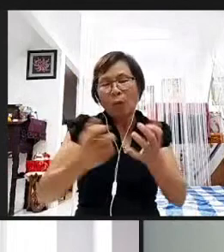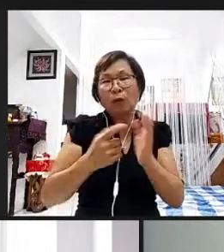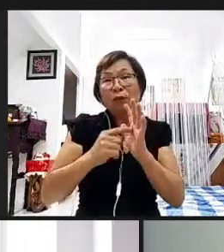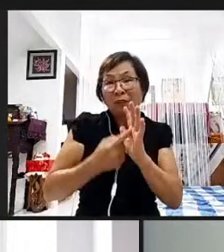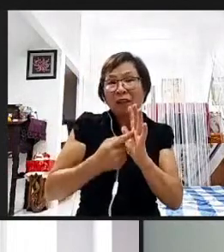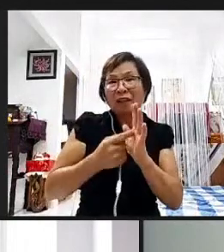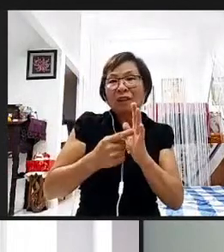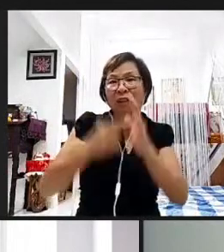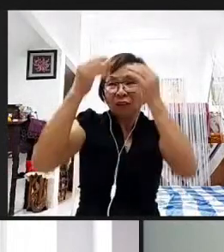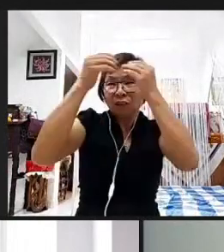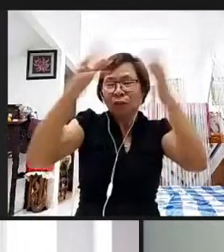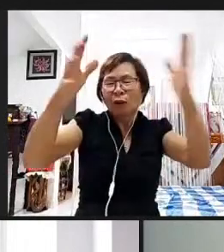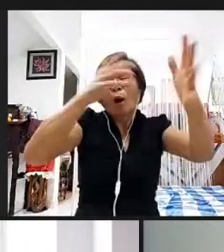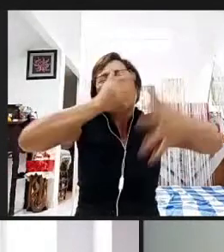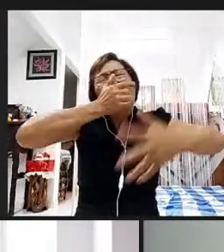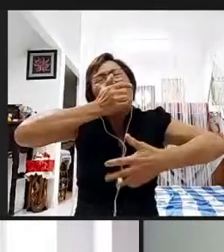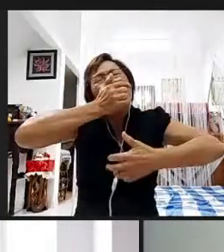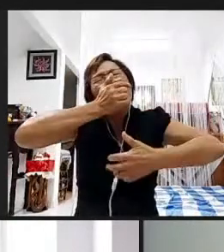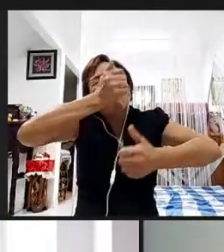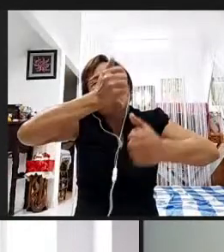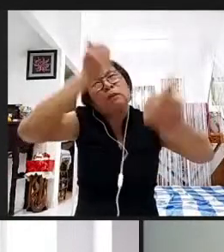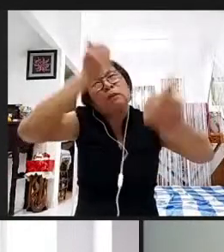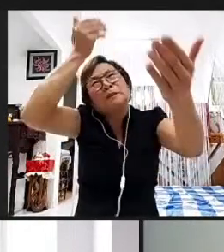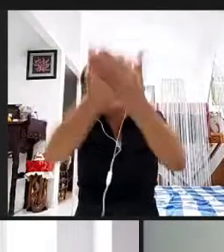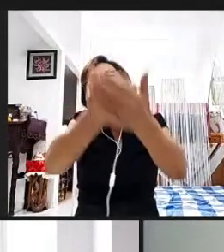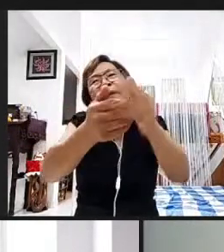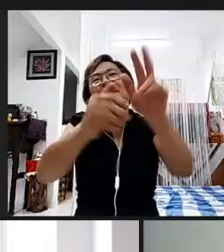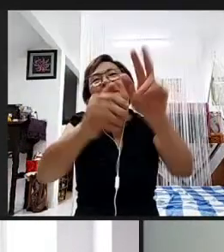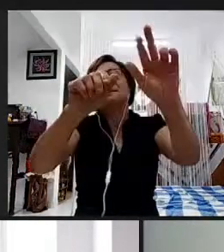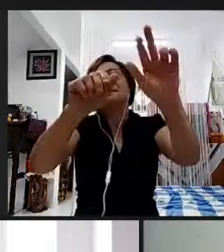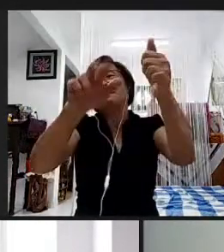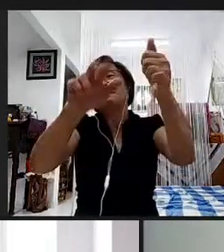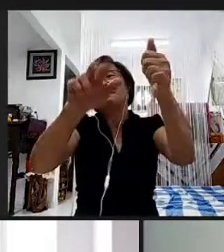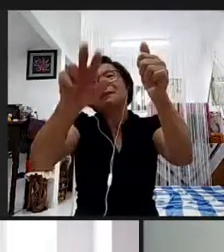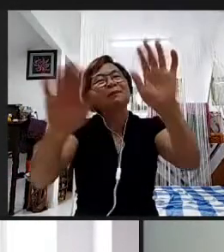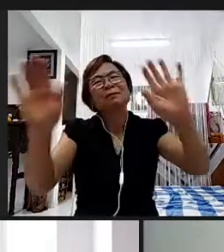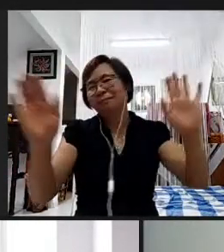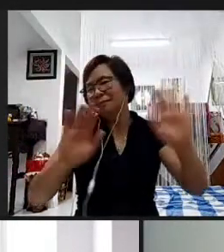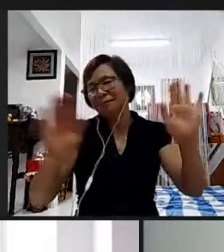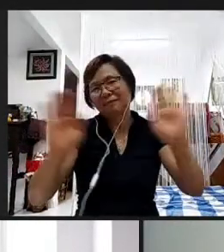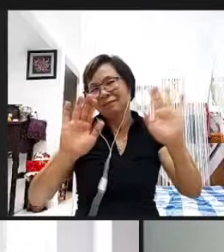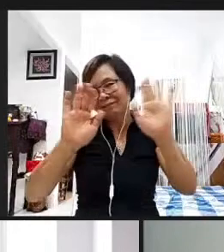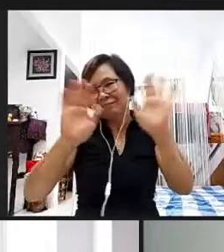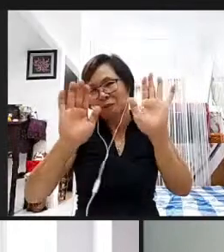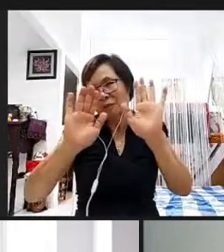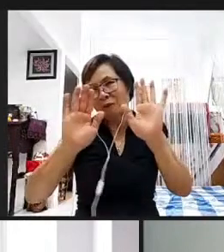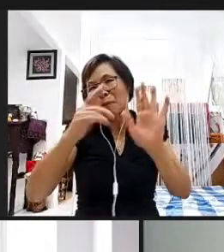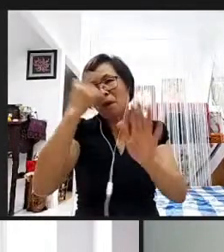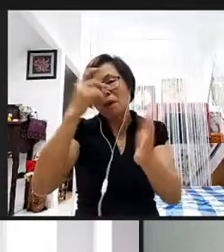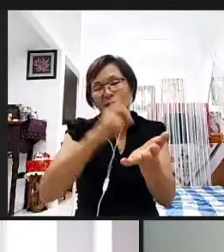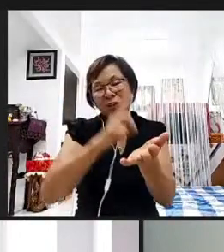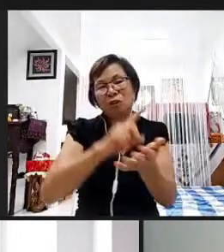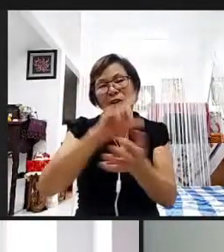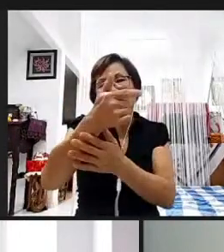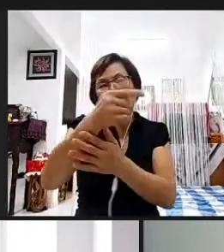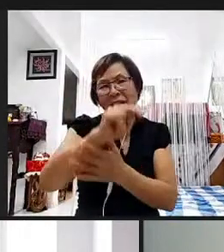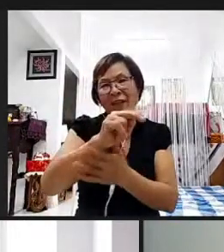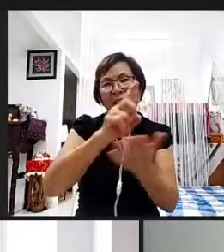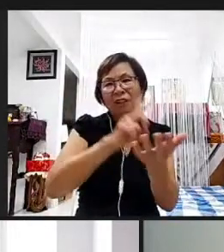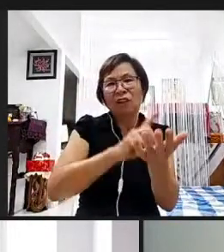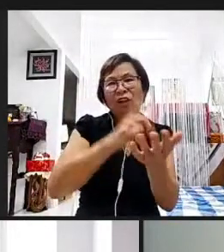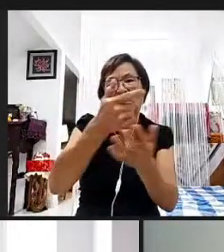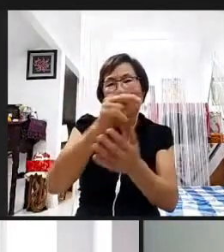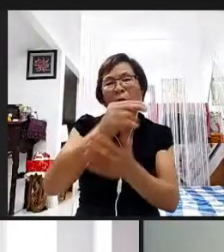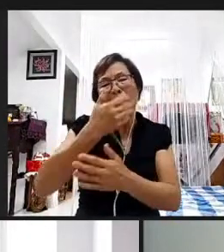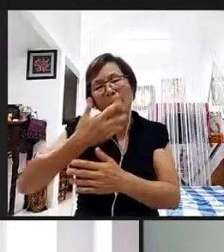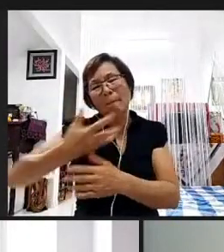be very passionate and we may hit until 10:30, which we would not want to, because Dr. Gan reminded us we better go to